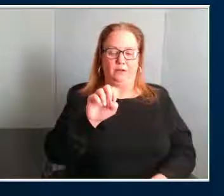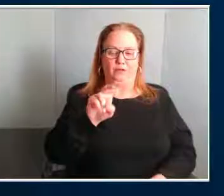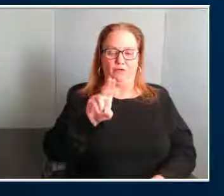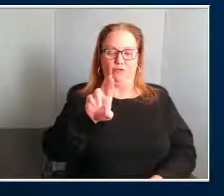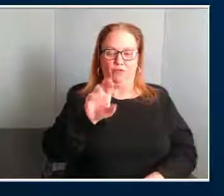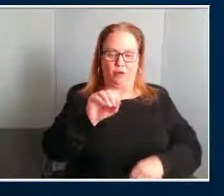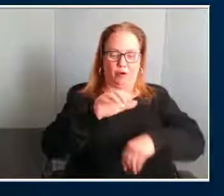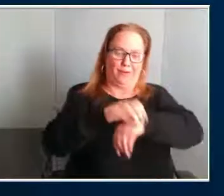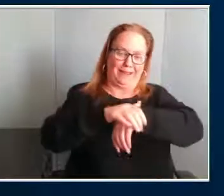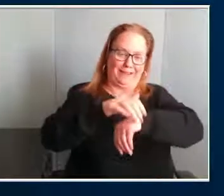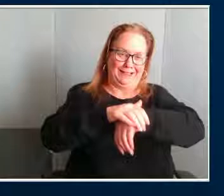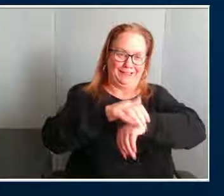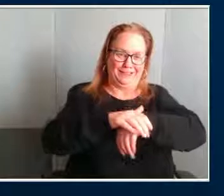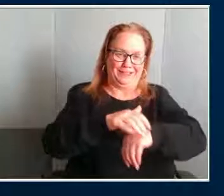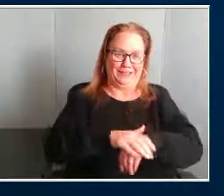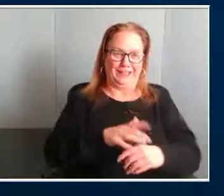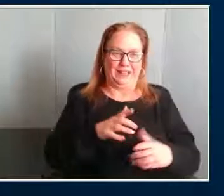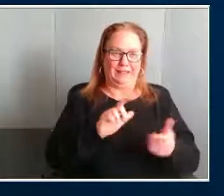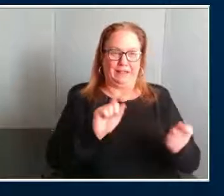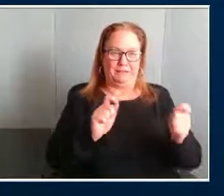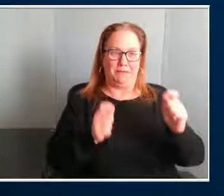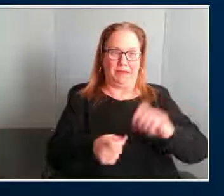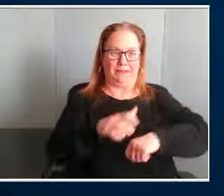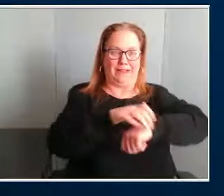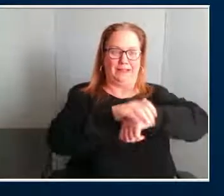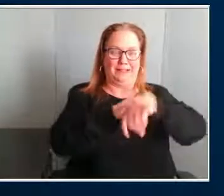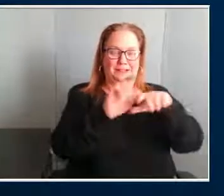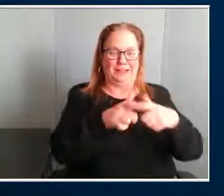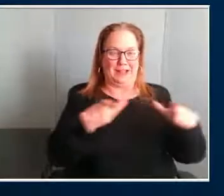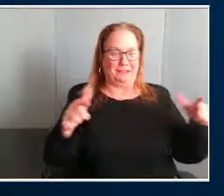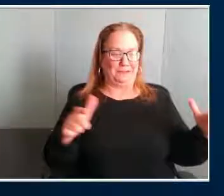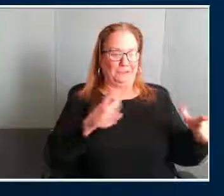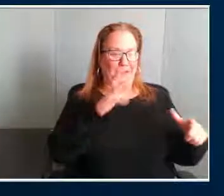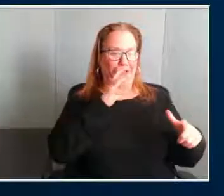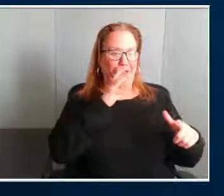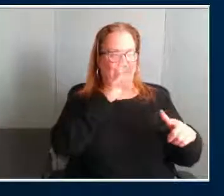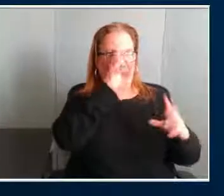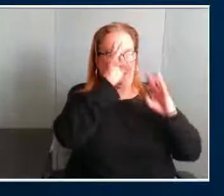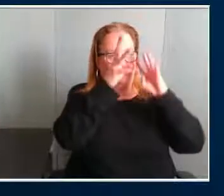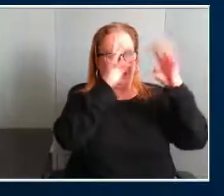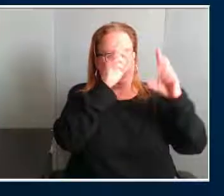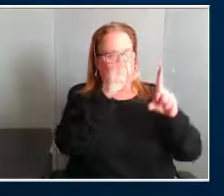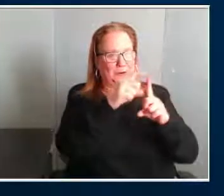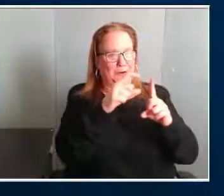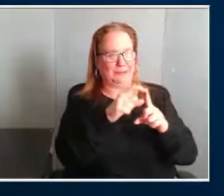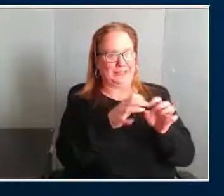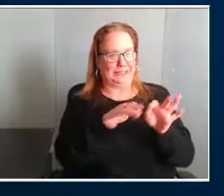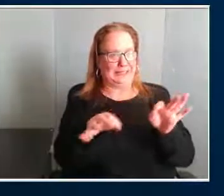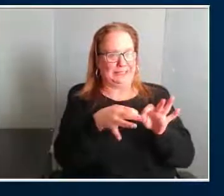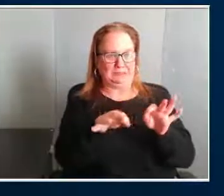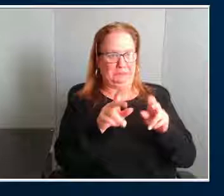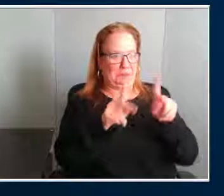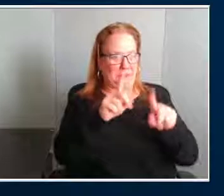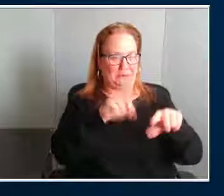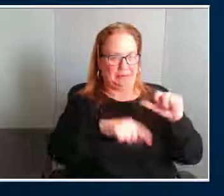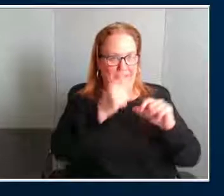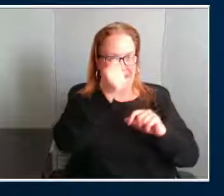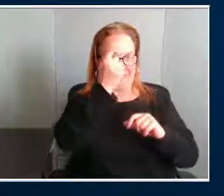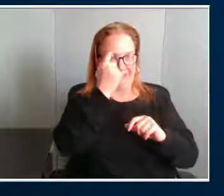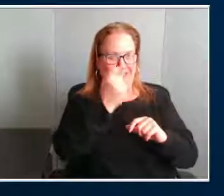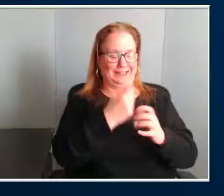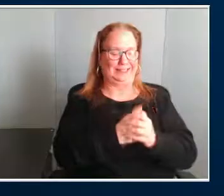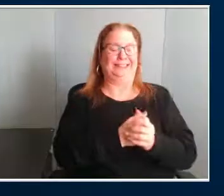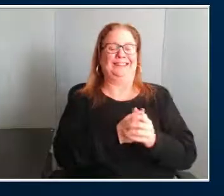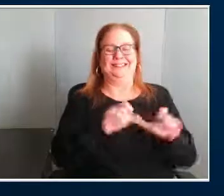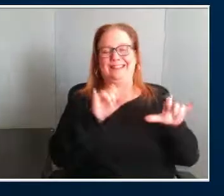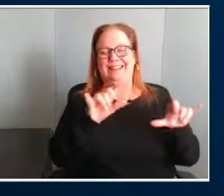neuro-English, which means they've modified the English language and invented words and phrases that no one else can understand, so they stay employed. That's how